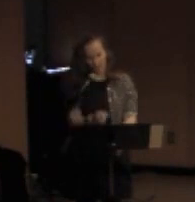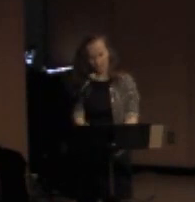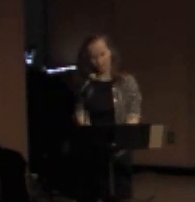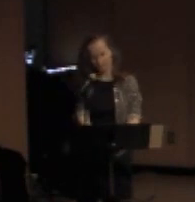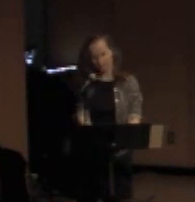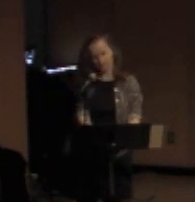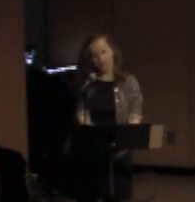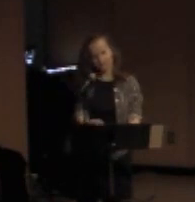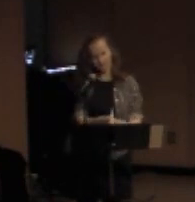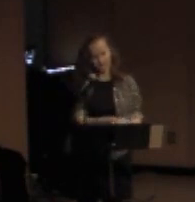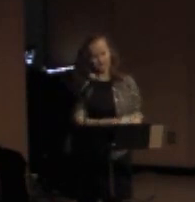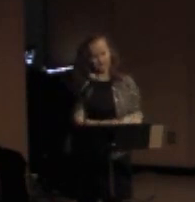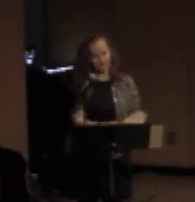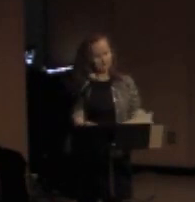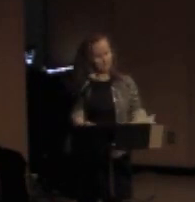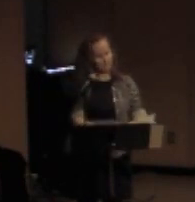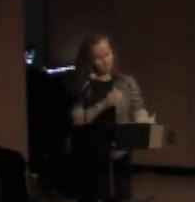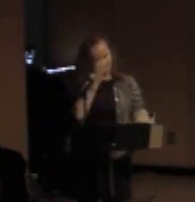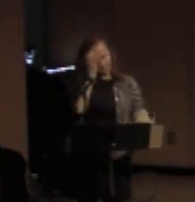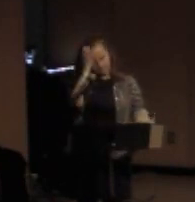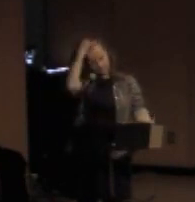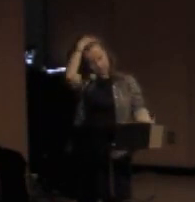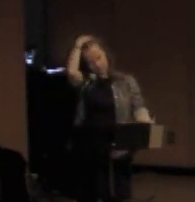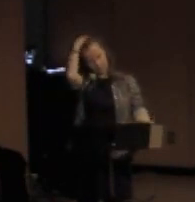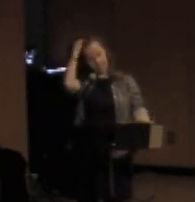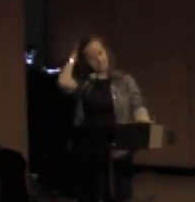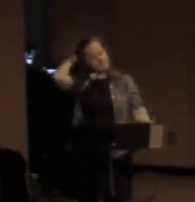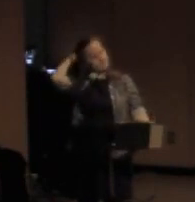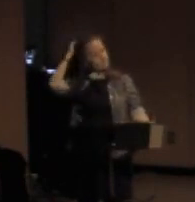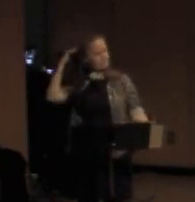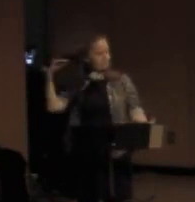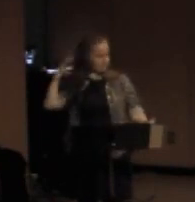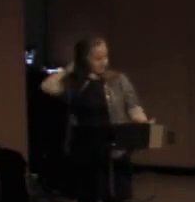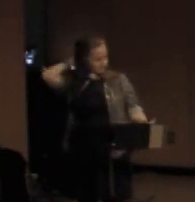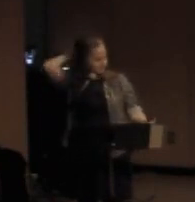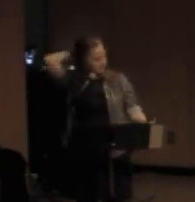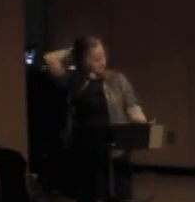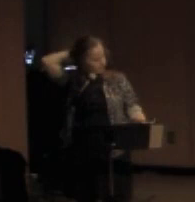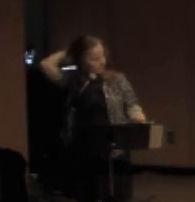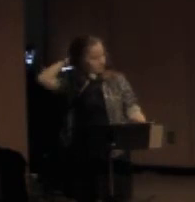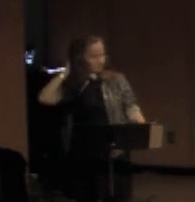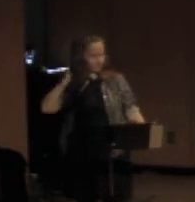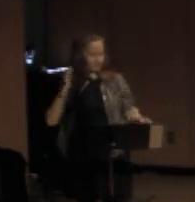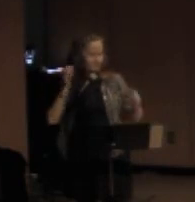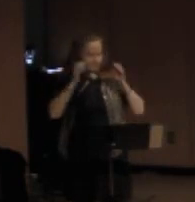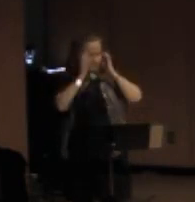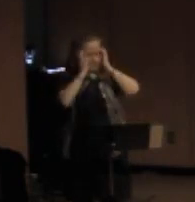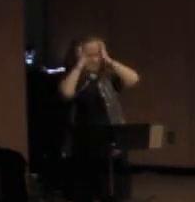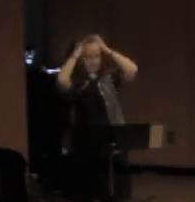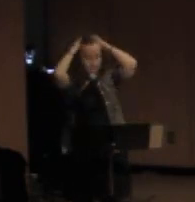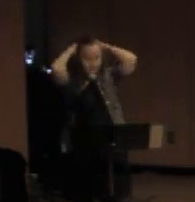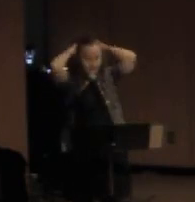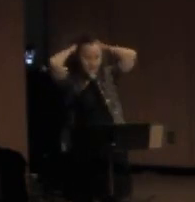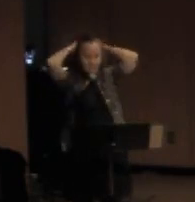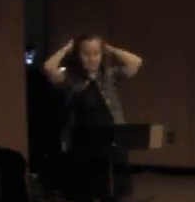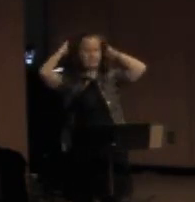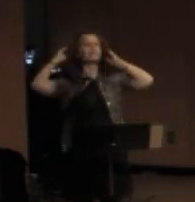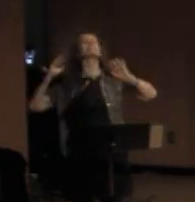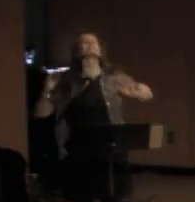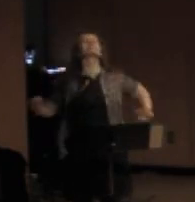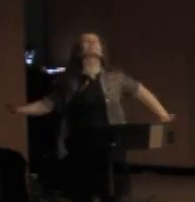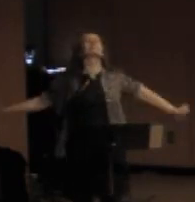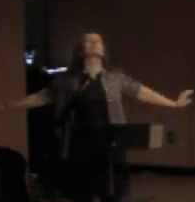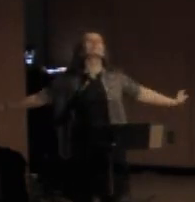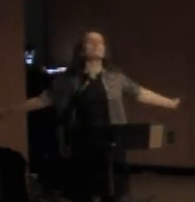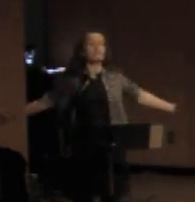out to the right she takes off her jacket puts on the arm of the easy chair pulls the sweater over her head stands there andjust her